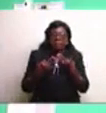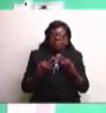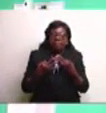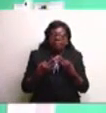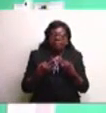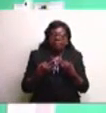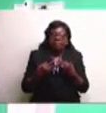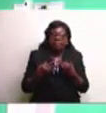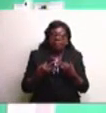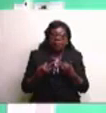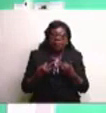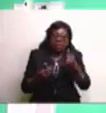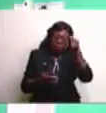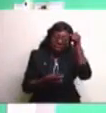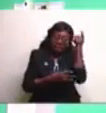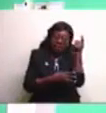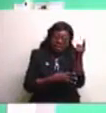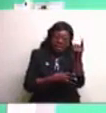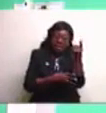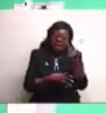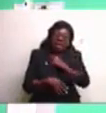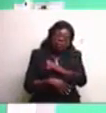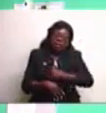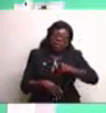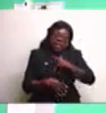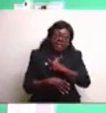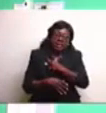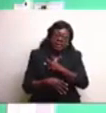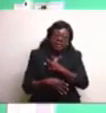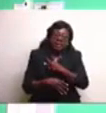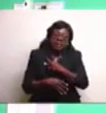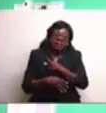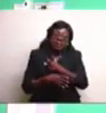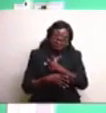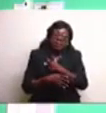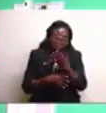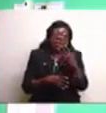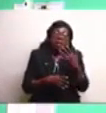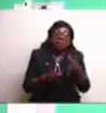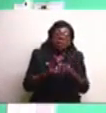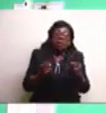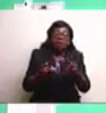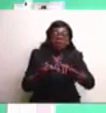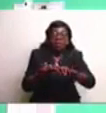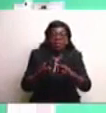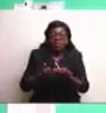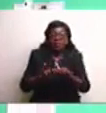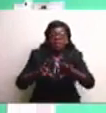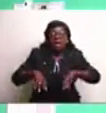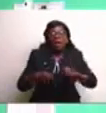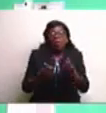old, to understand and appreciate the commerce of relationships and how important they